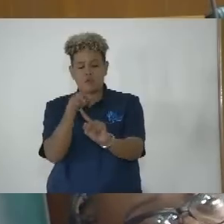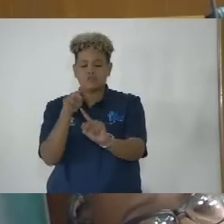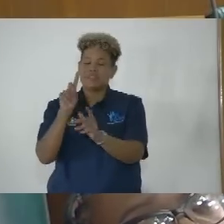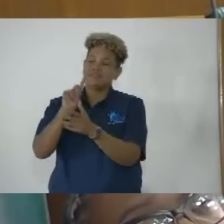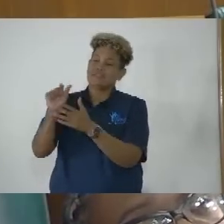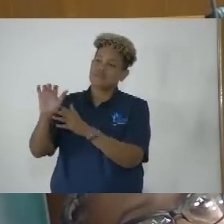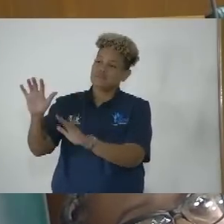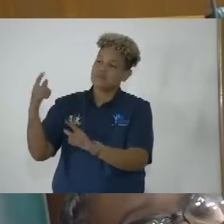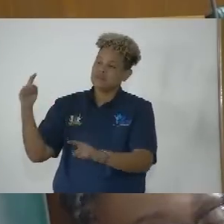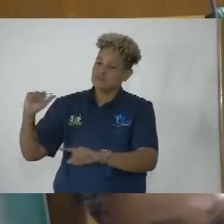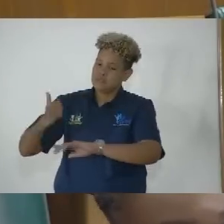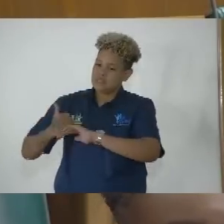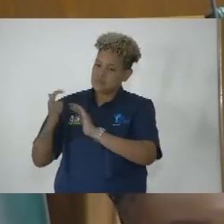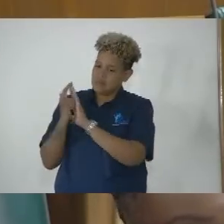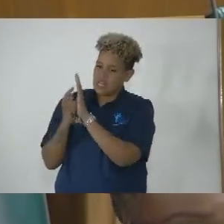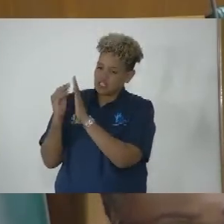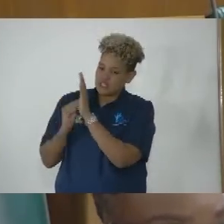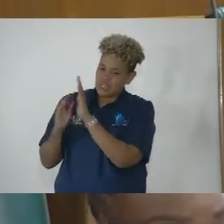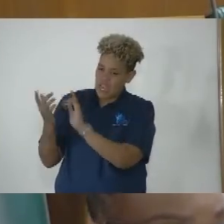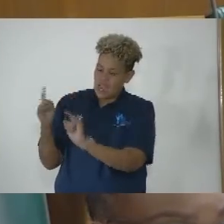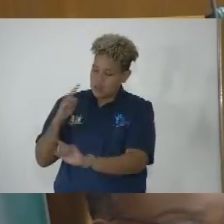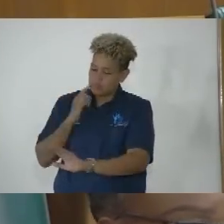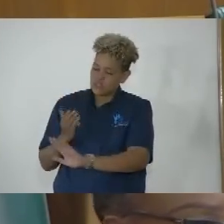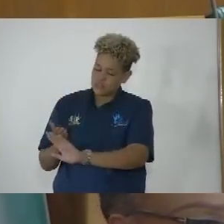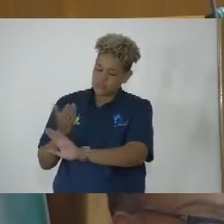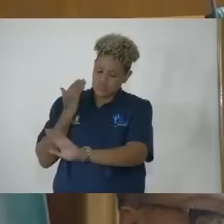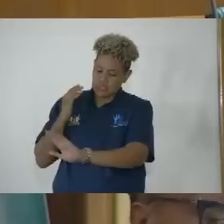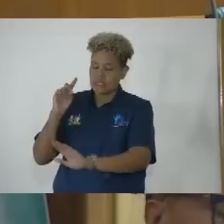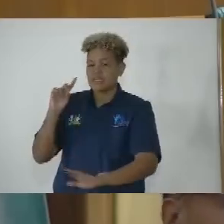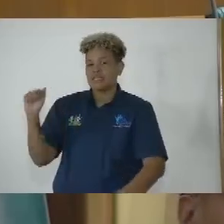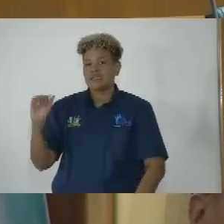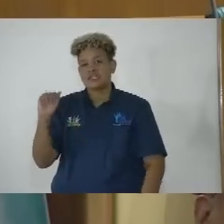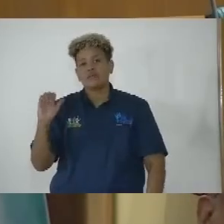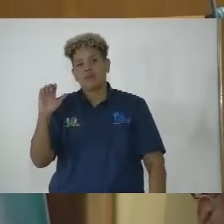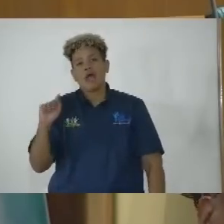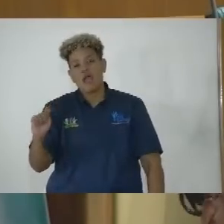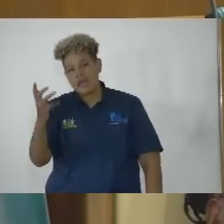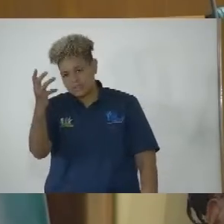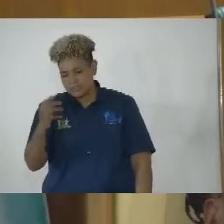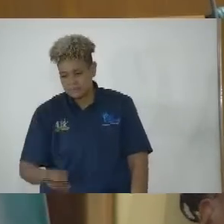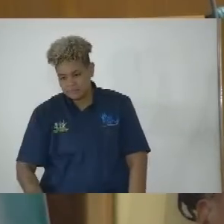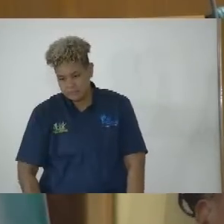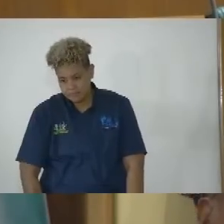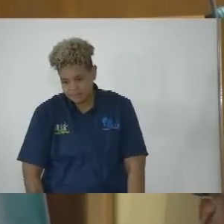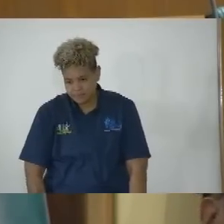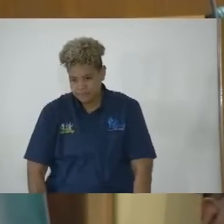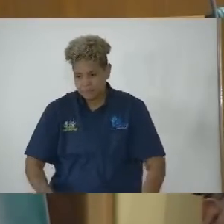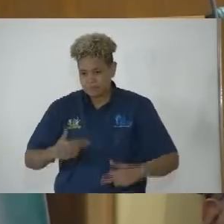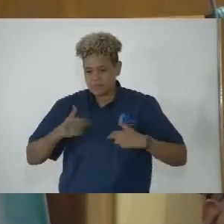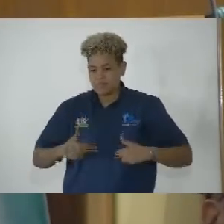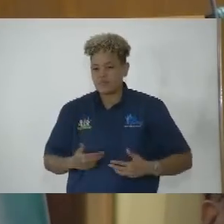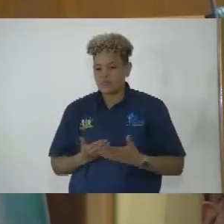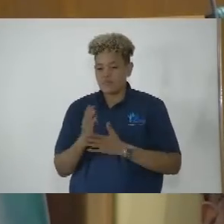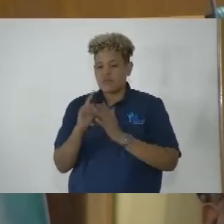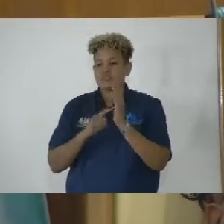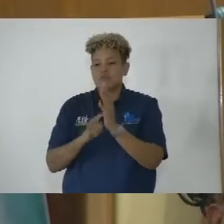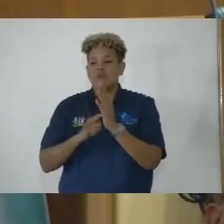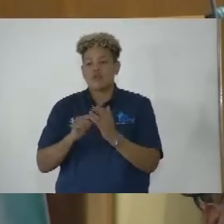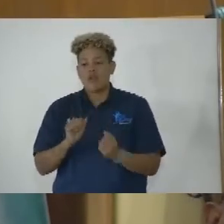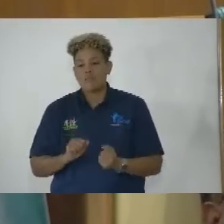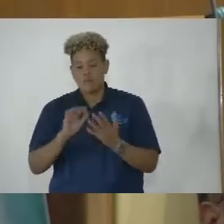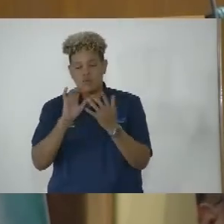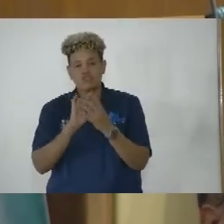disability, which predates the current human rights model approach